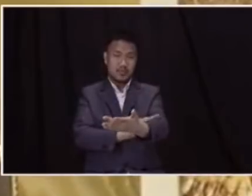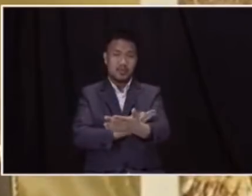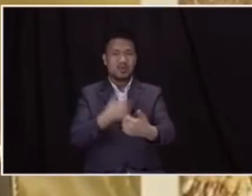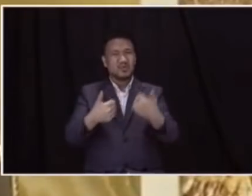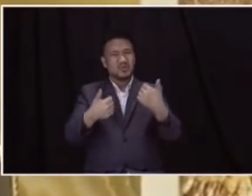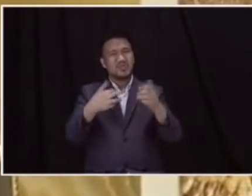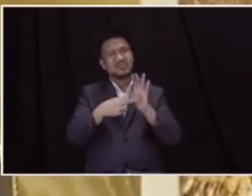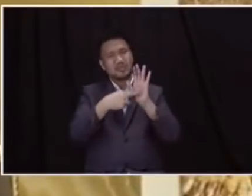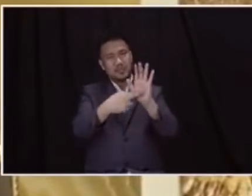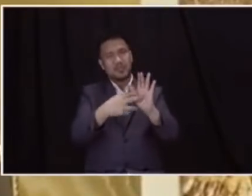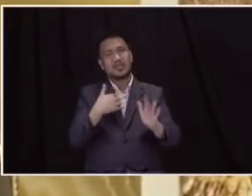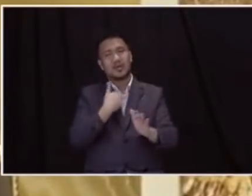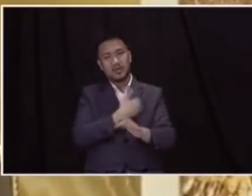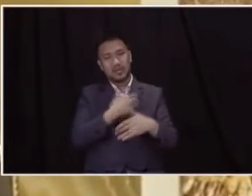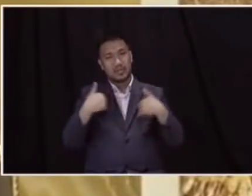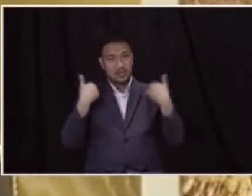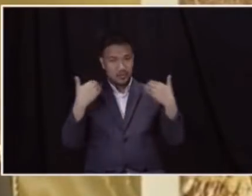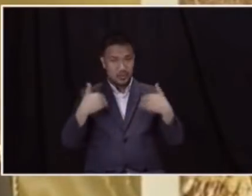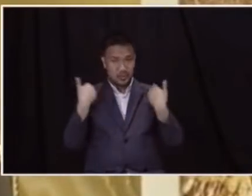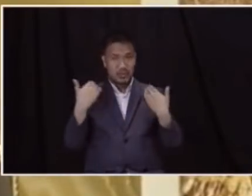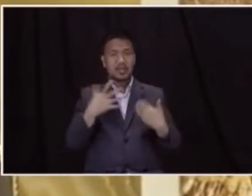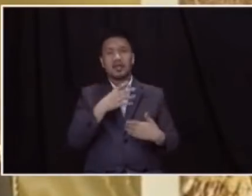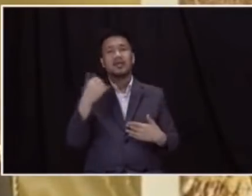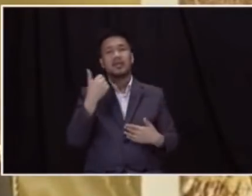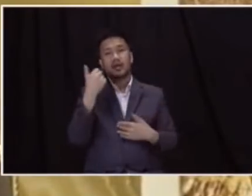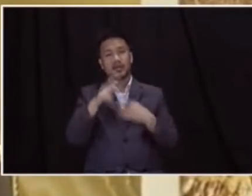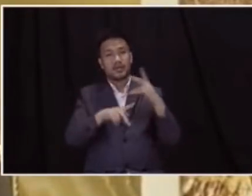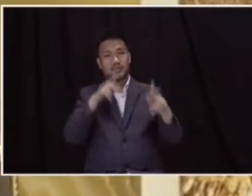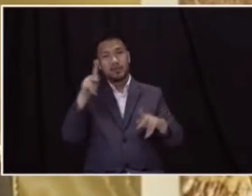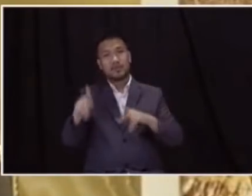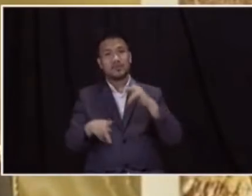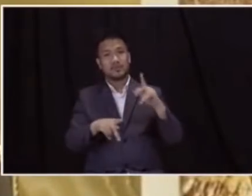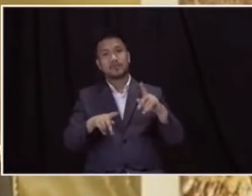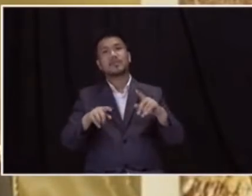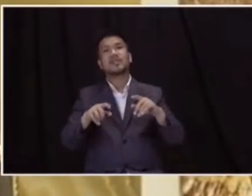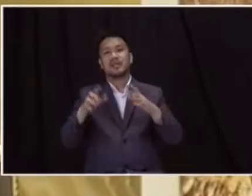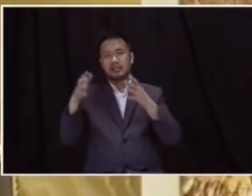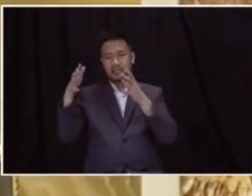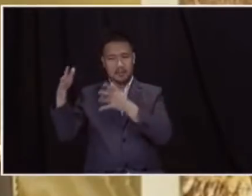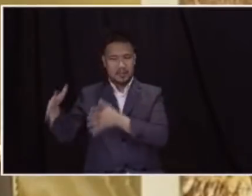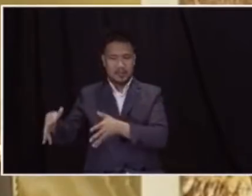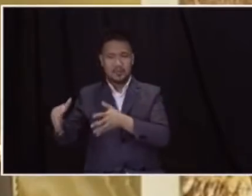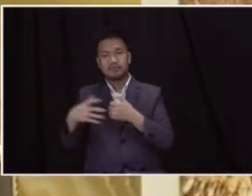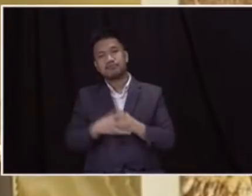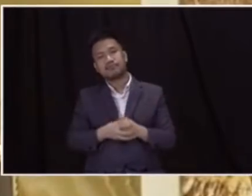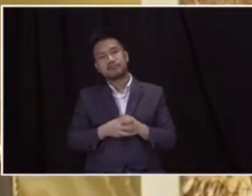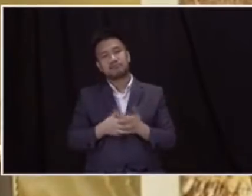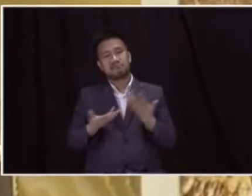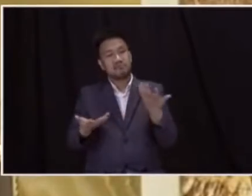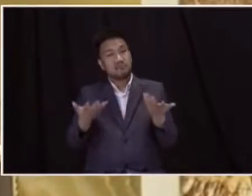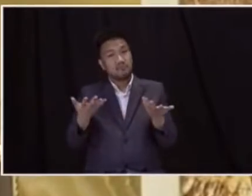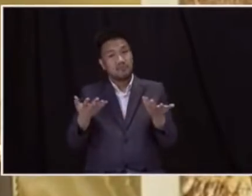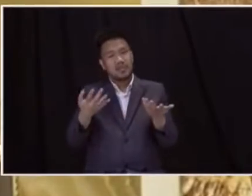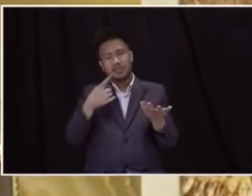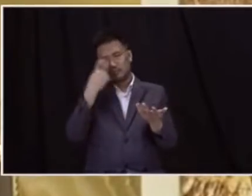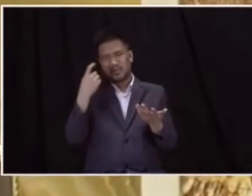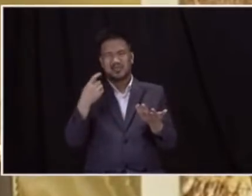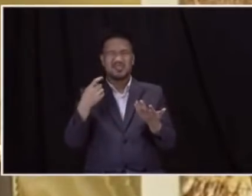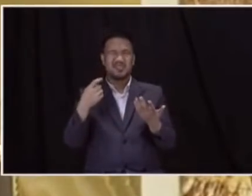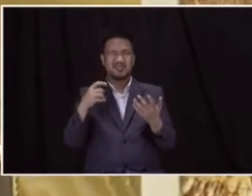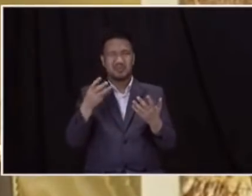which represent our youth and other people in the peripheries. Because of less